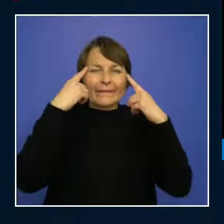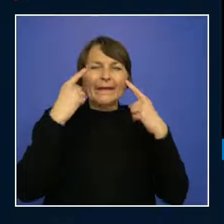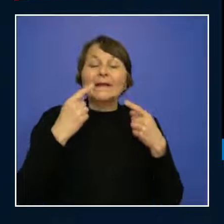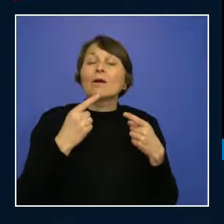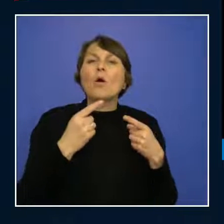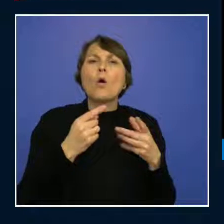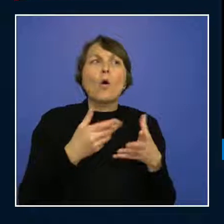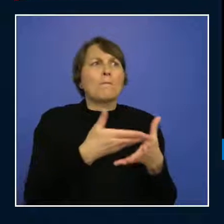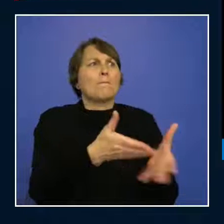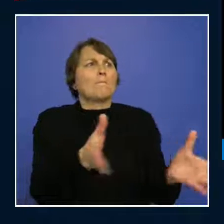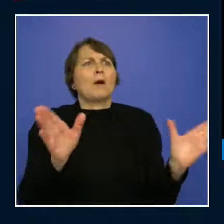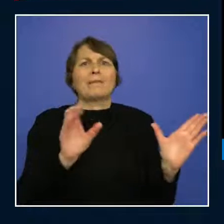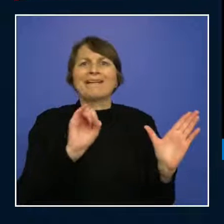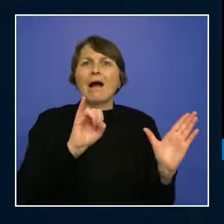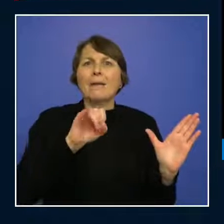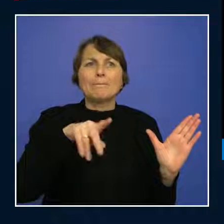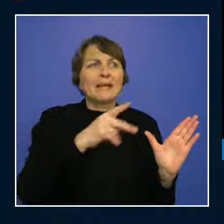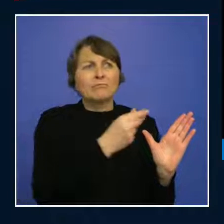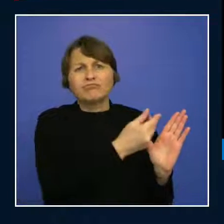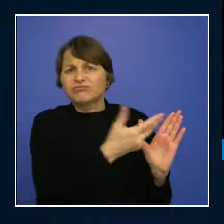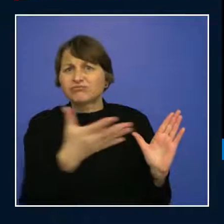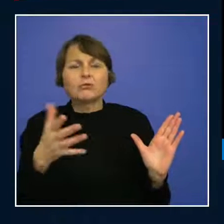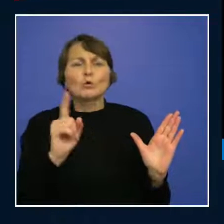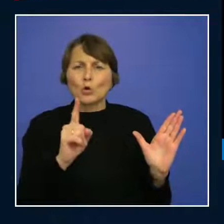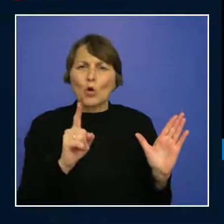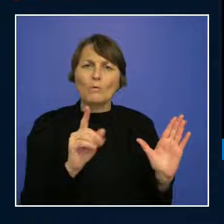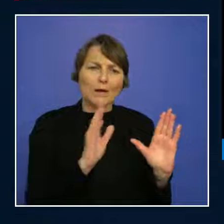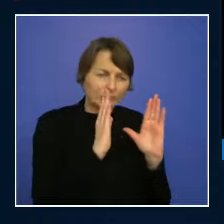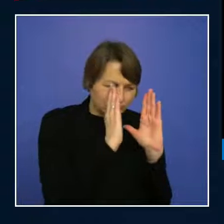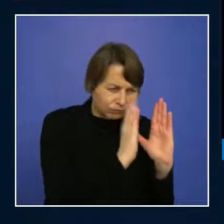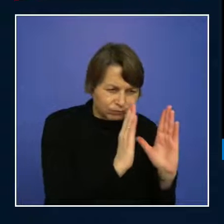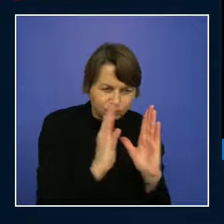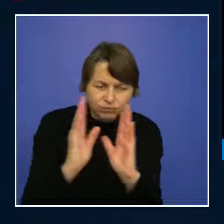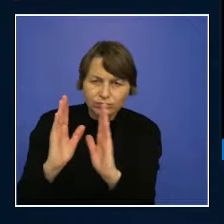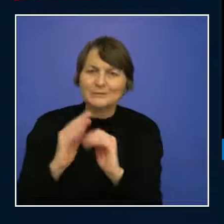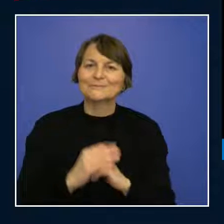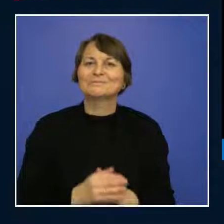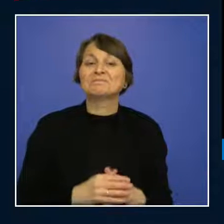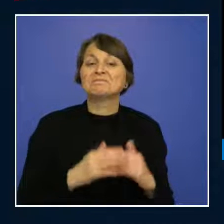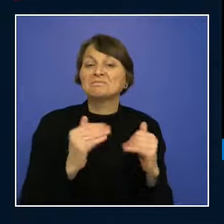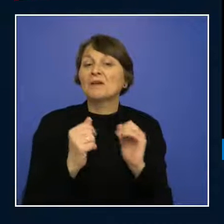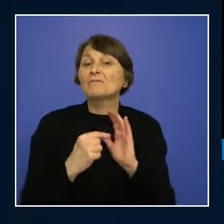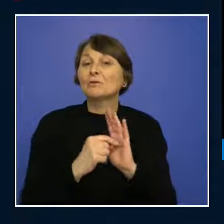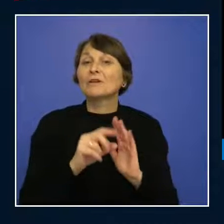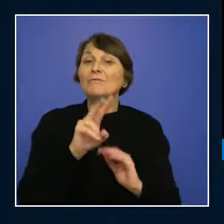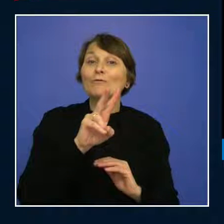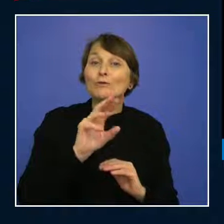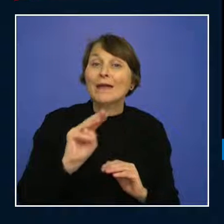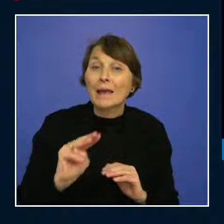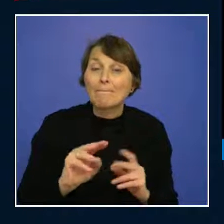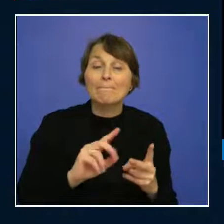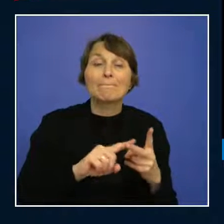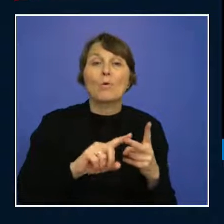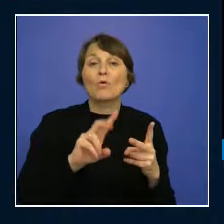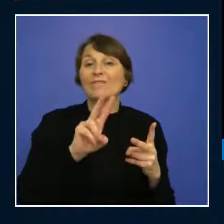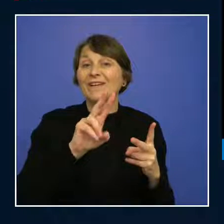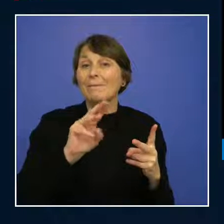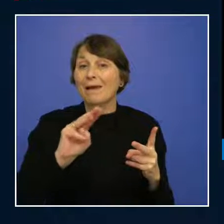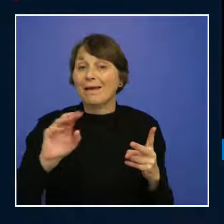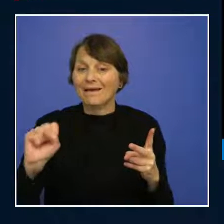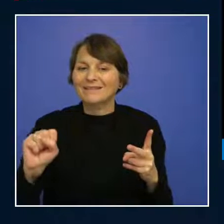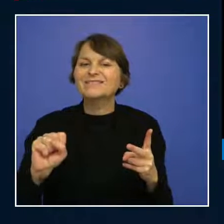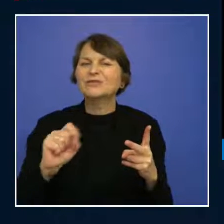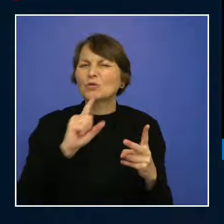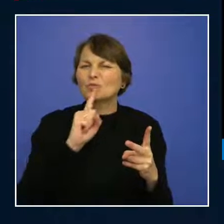you have. Now, with a load balancer, it can support things like virtual machine scale sets, and just IP addresses at the back